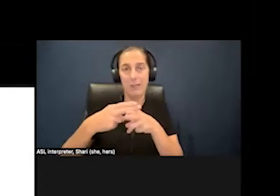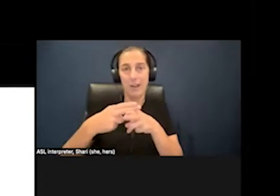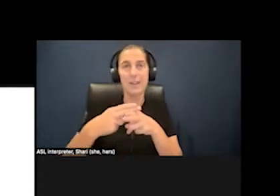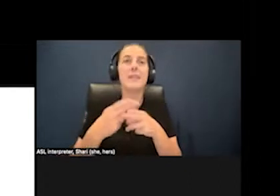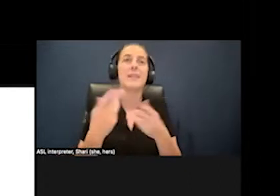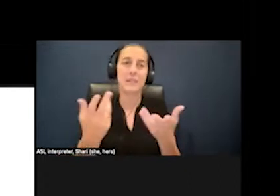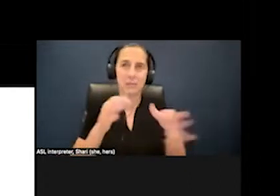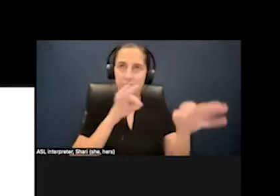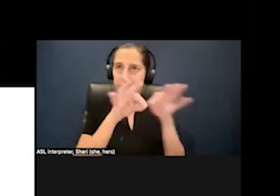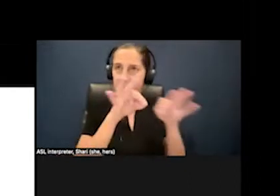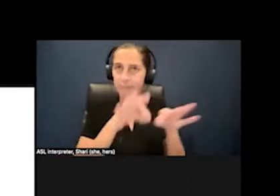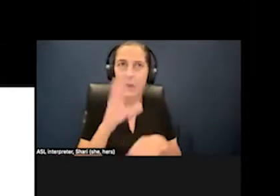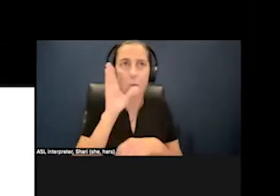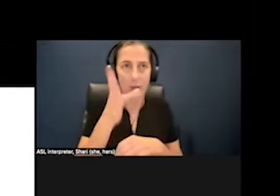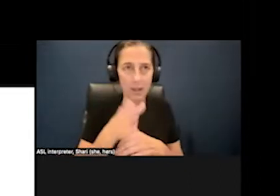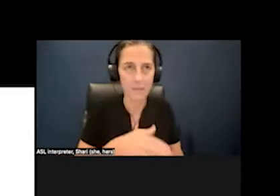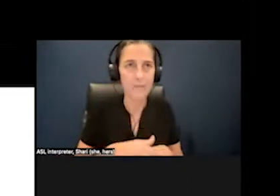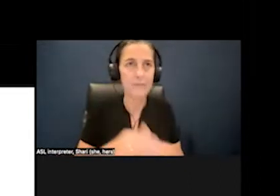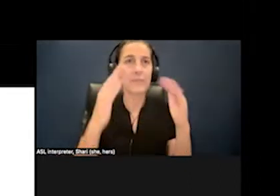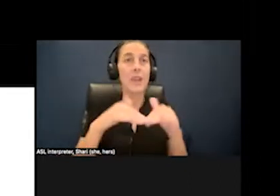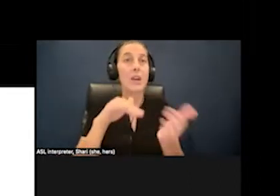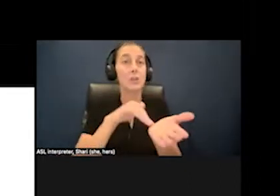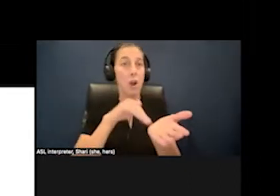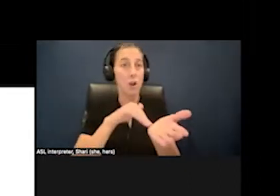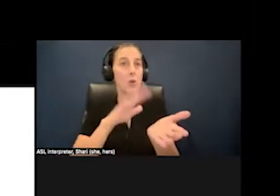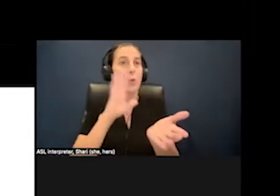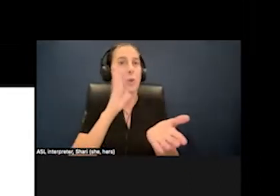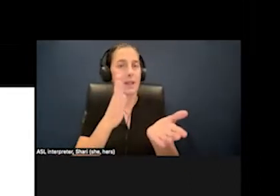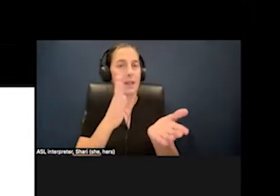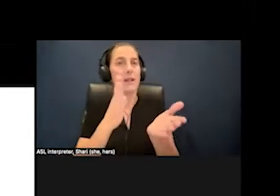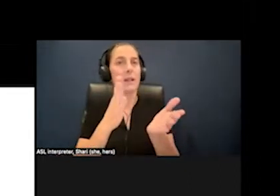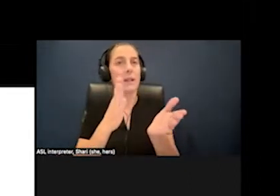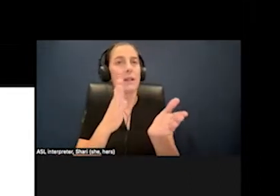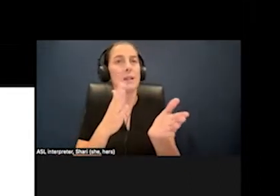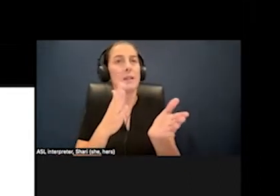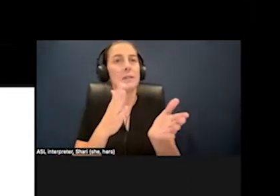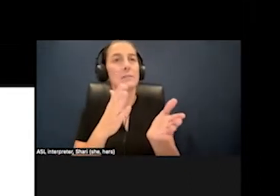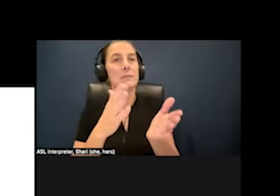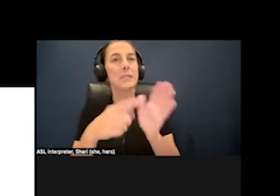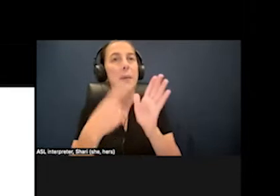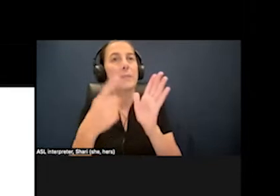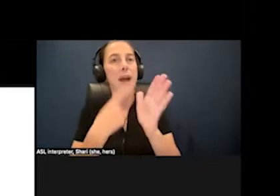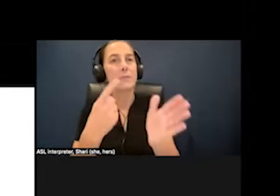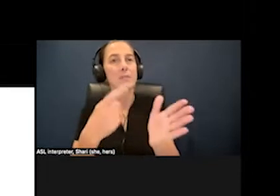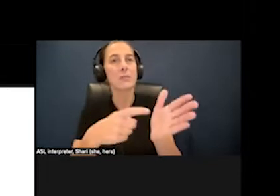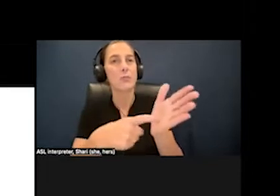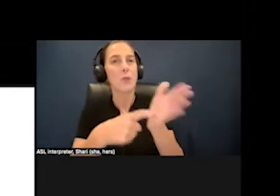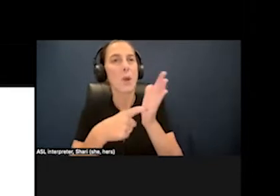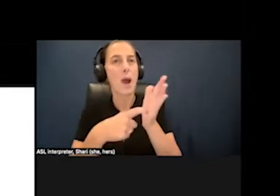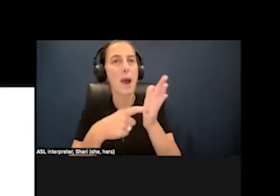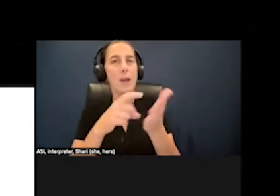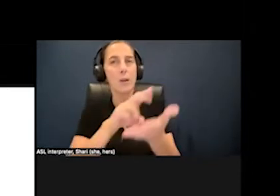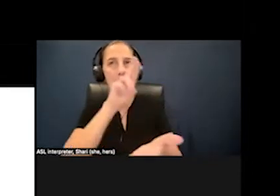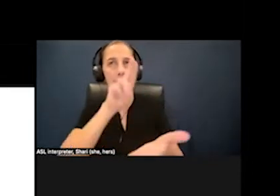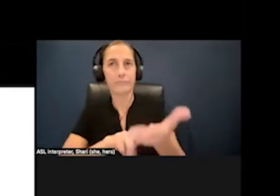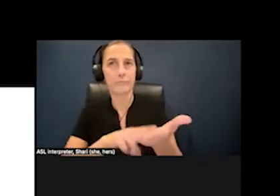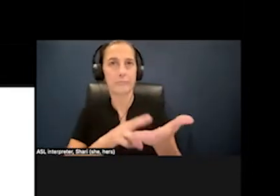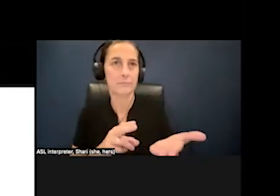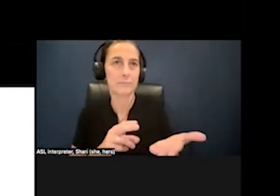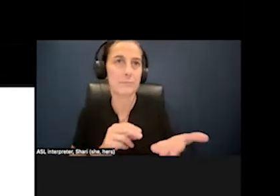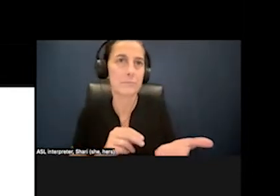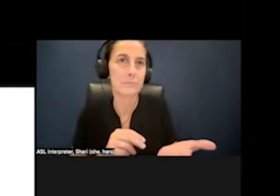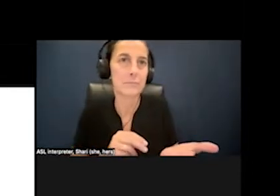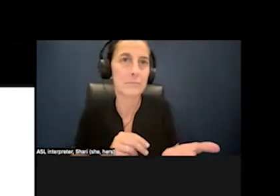you'll sign, yes, I understand how all of this works. We don't, because we feel like this can just be like any other medical care where you talk about it with a